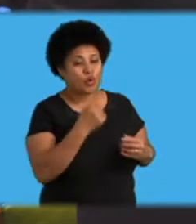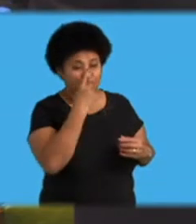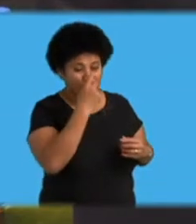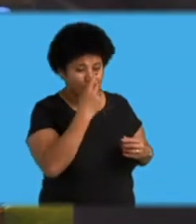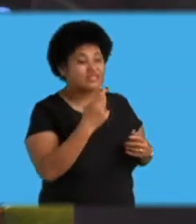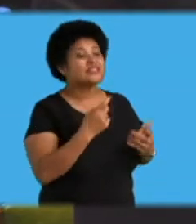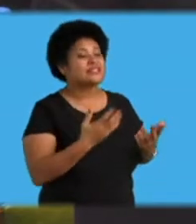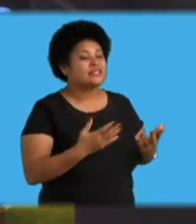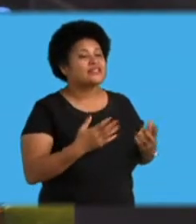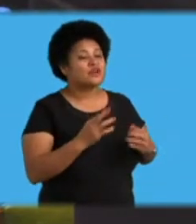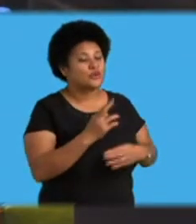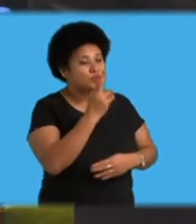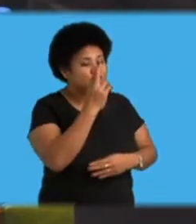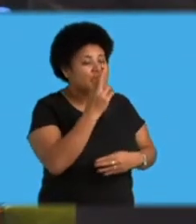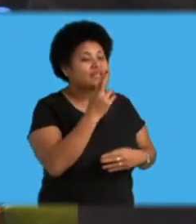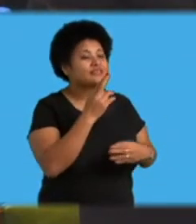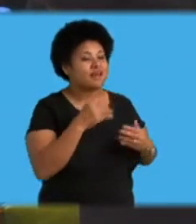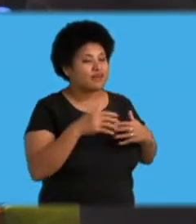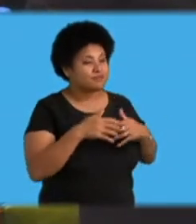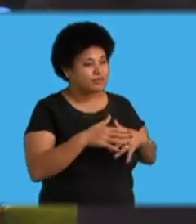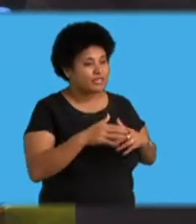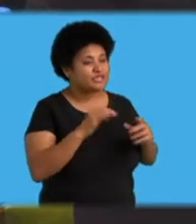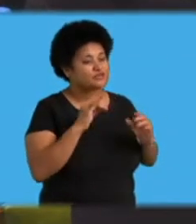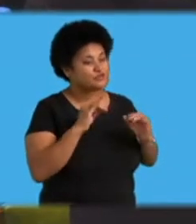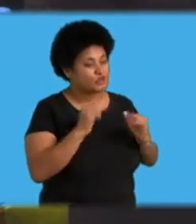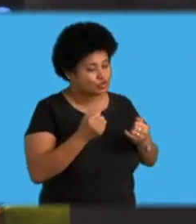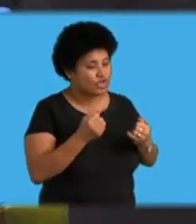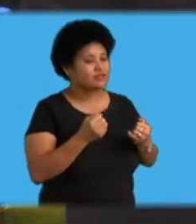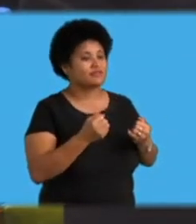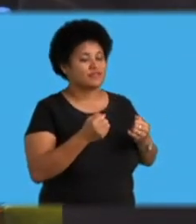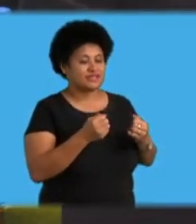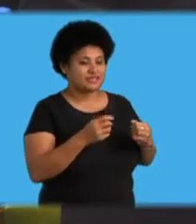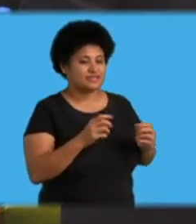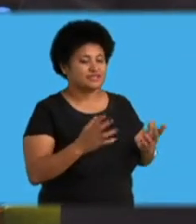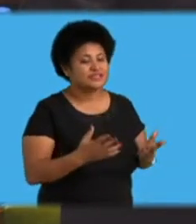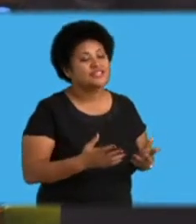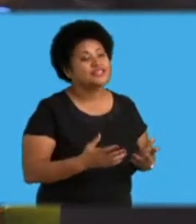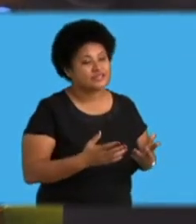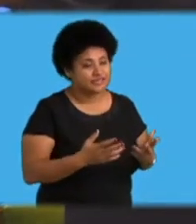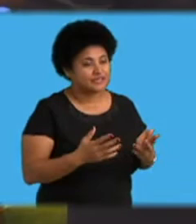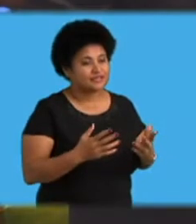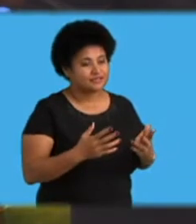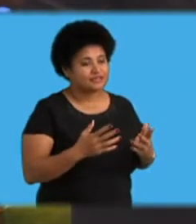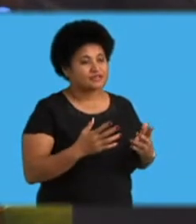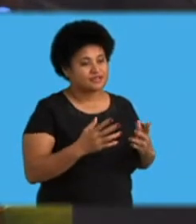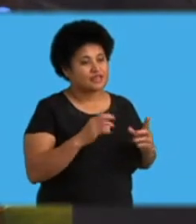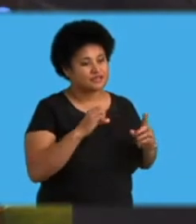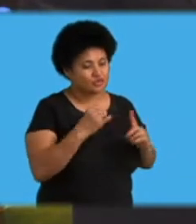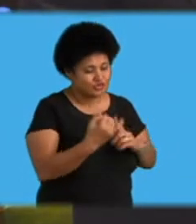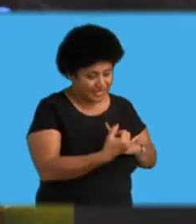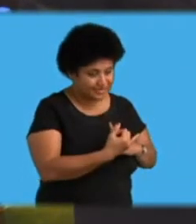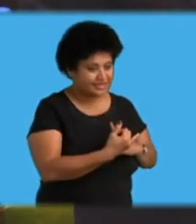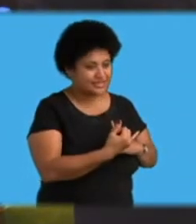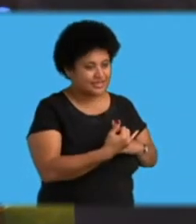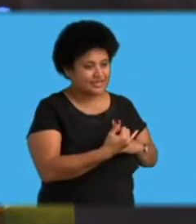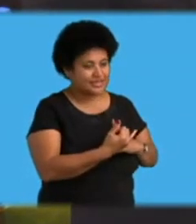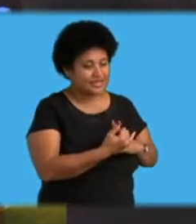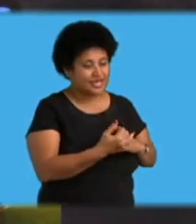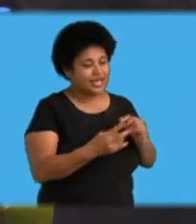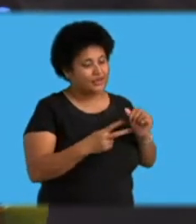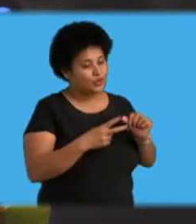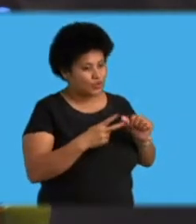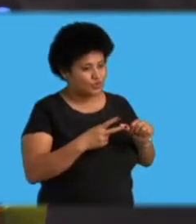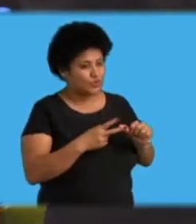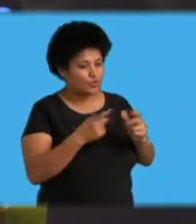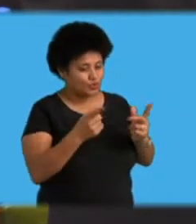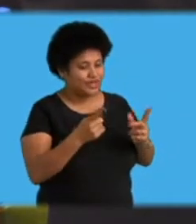public social investment by most modern societies, Madam Speaker. The influence of society, also not fully recognized, is